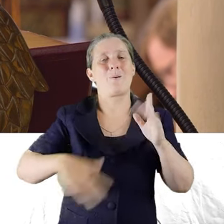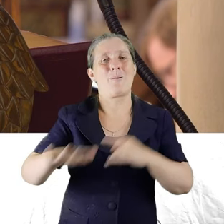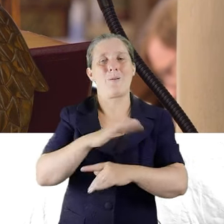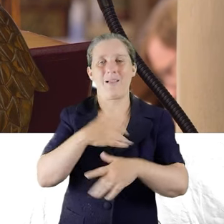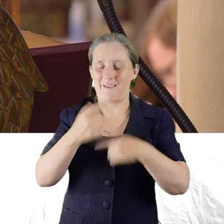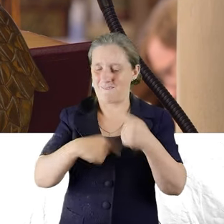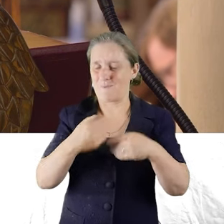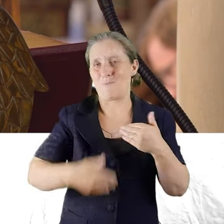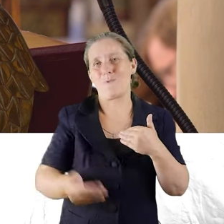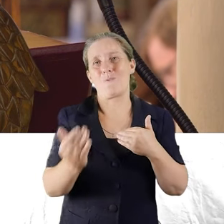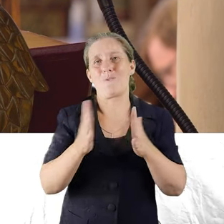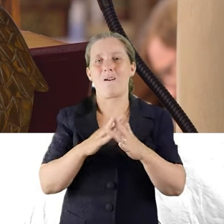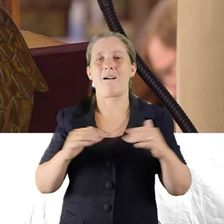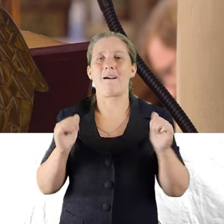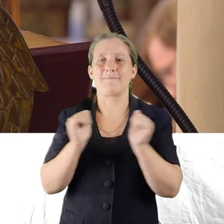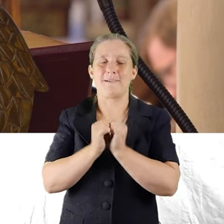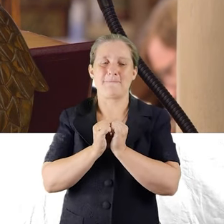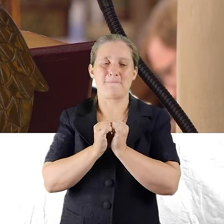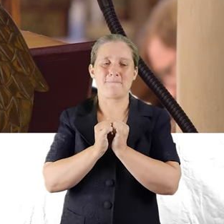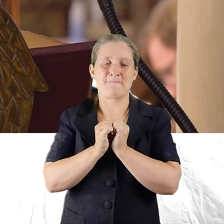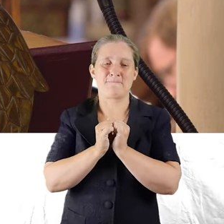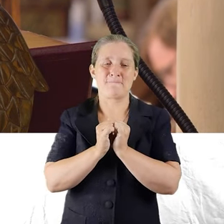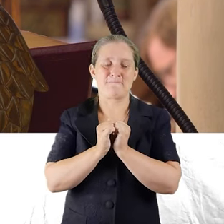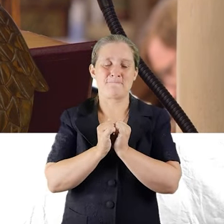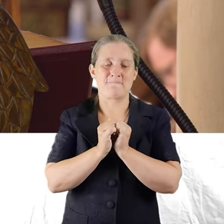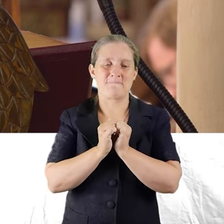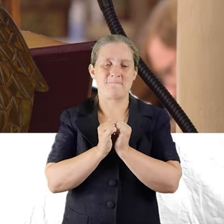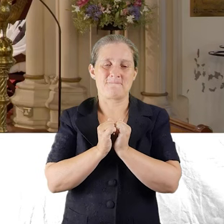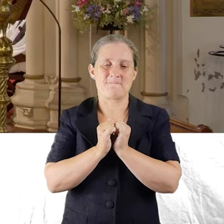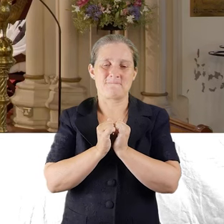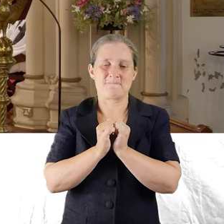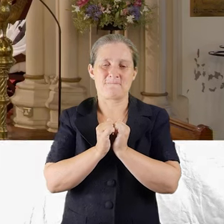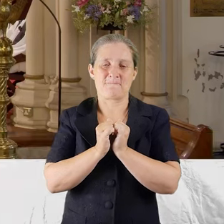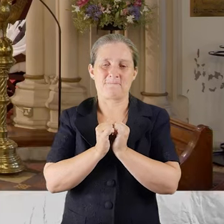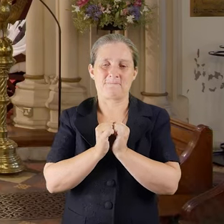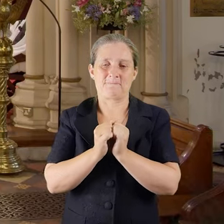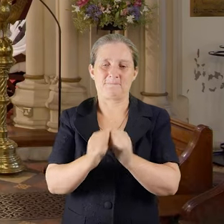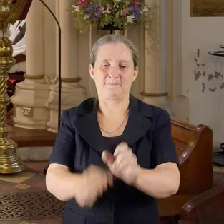with us all, evermore. Amen.